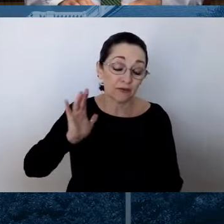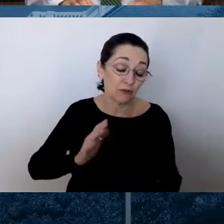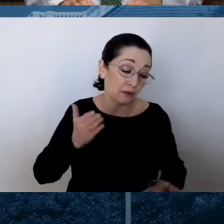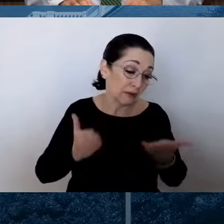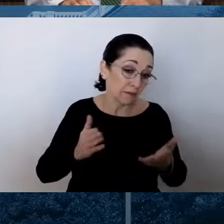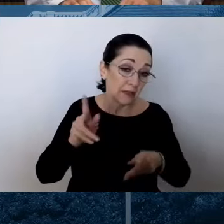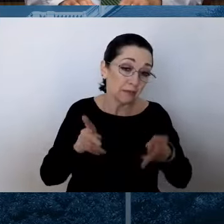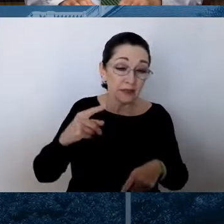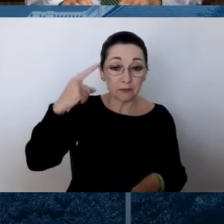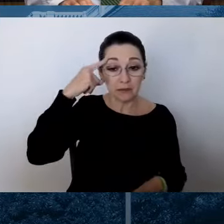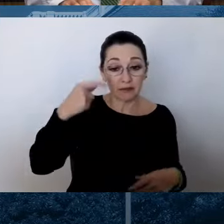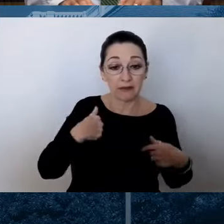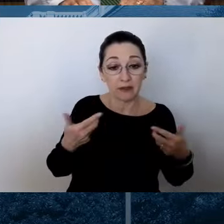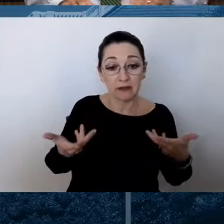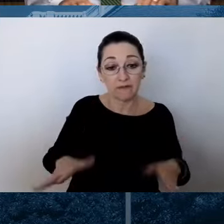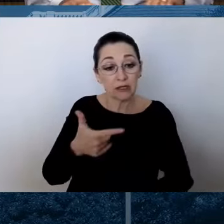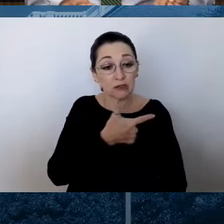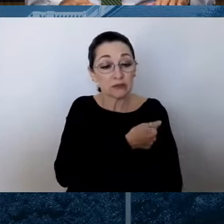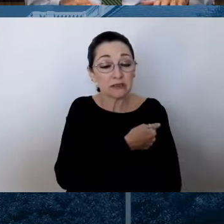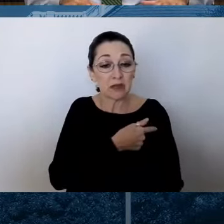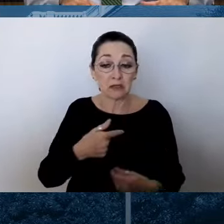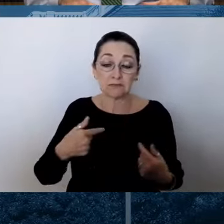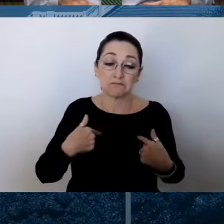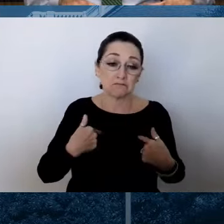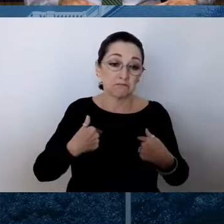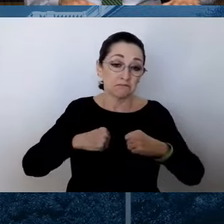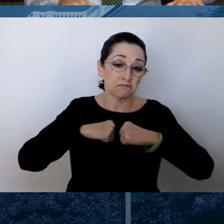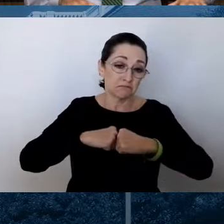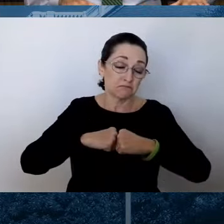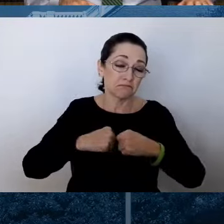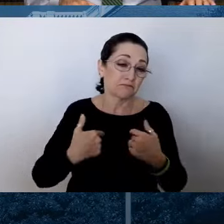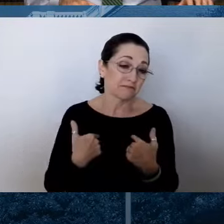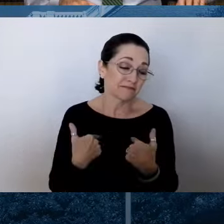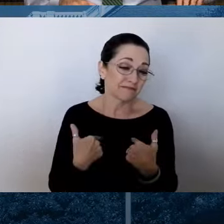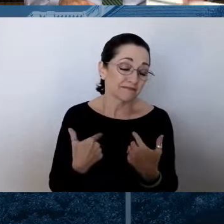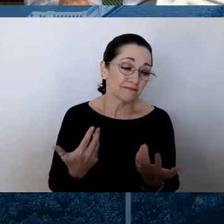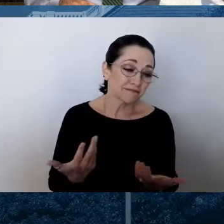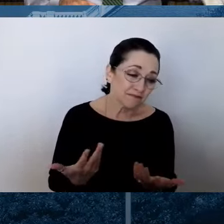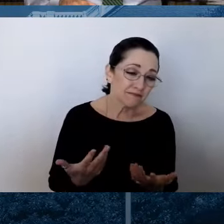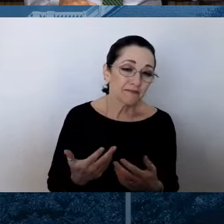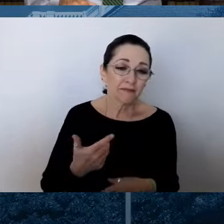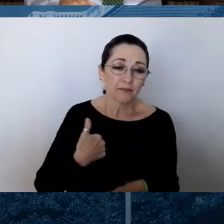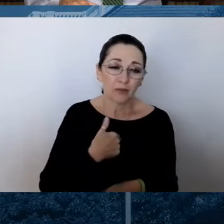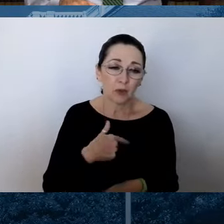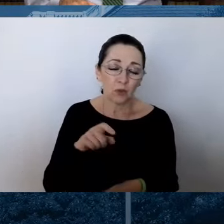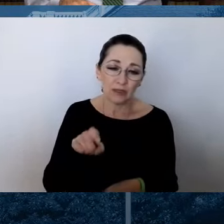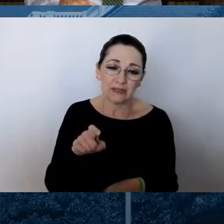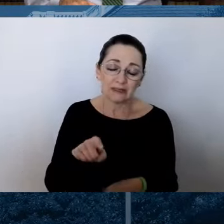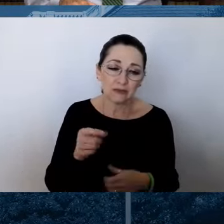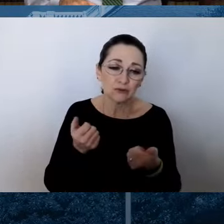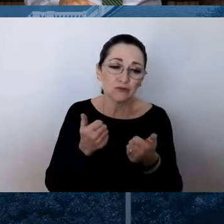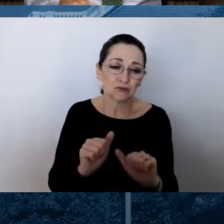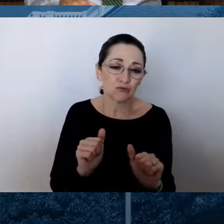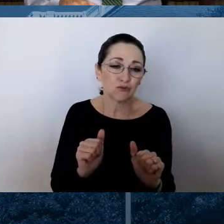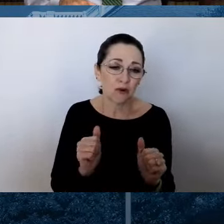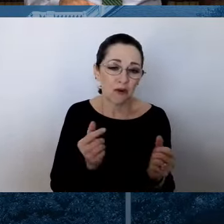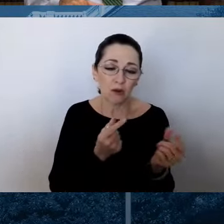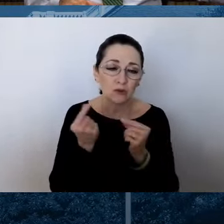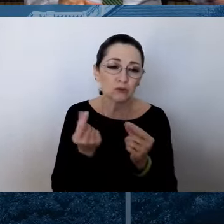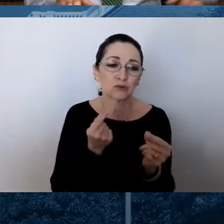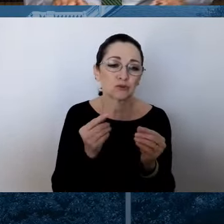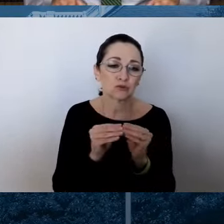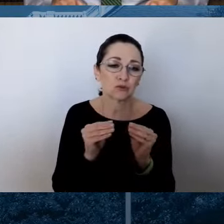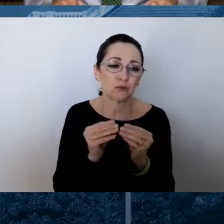and there is a greater comfort level there. But we need to stamp down this surge that we're seeing, keep our families